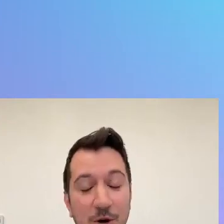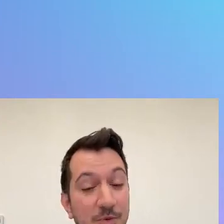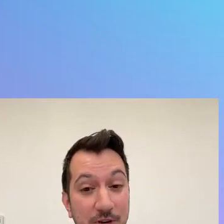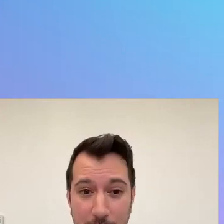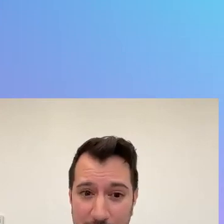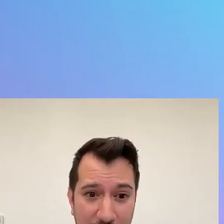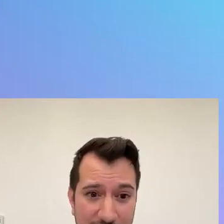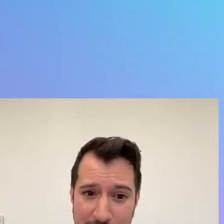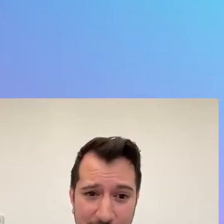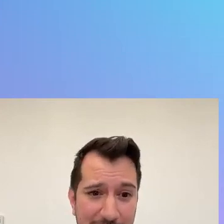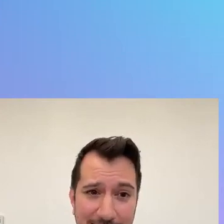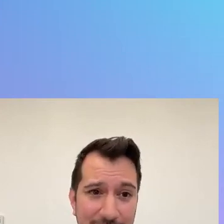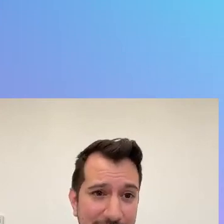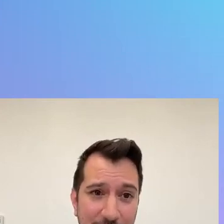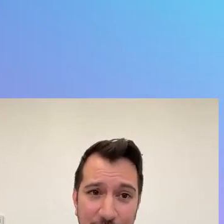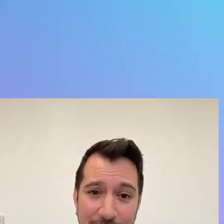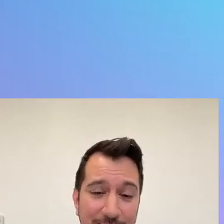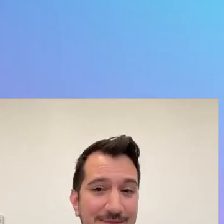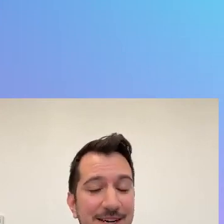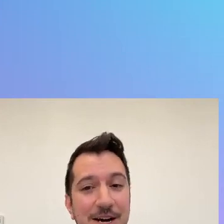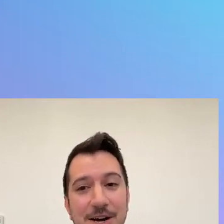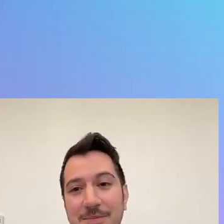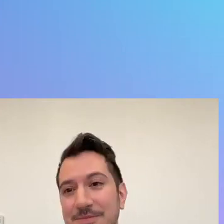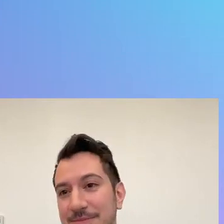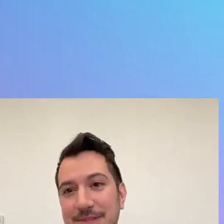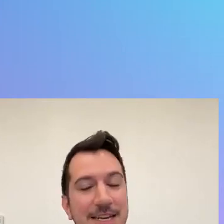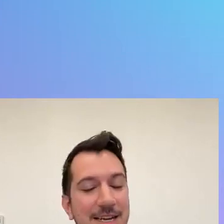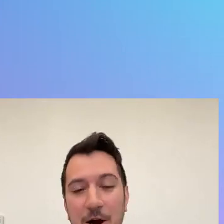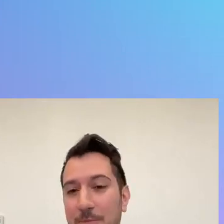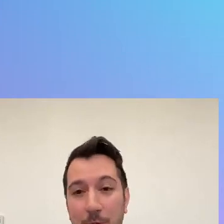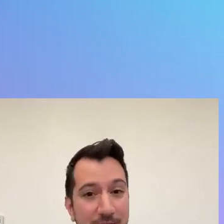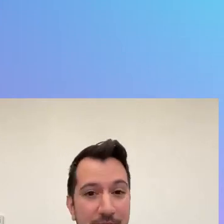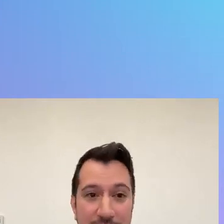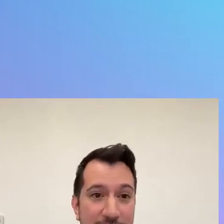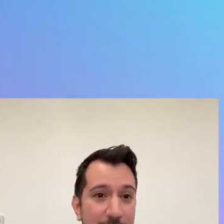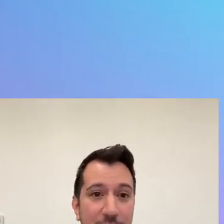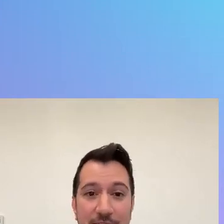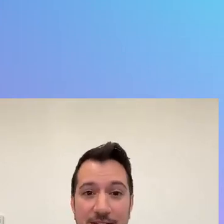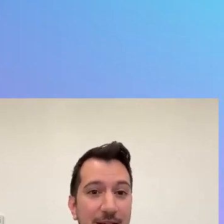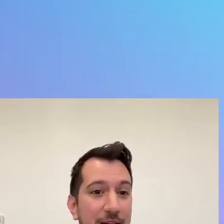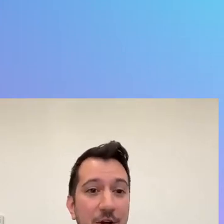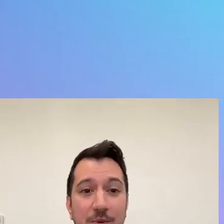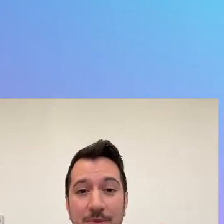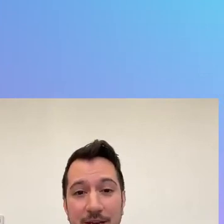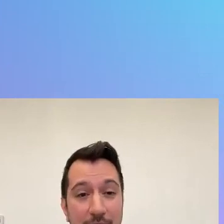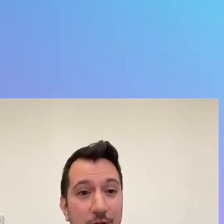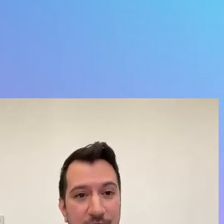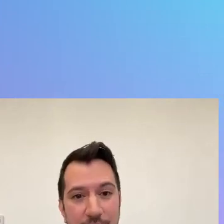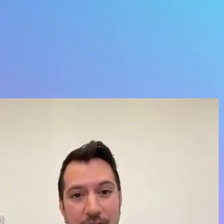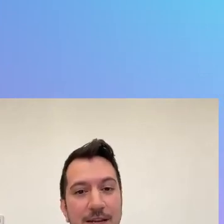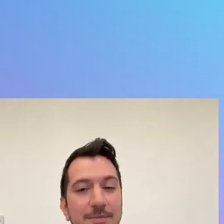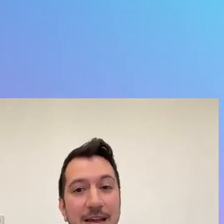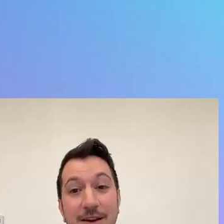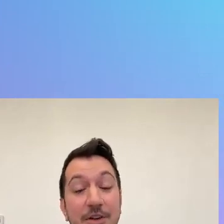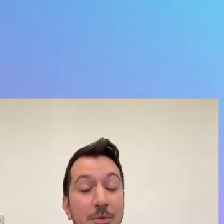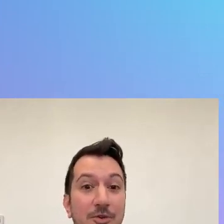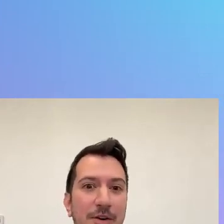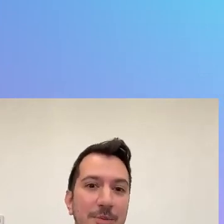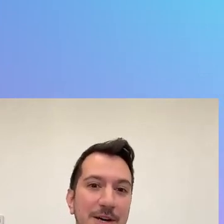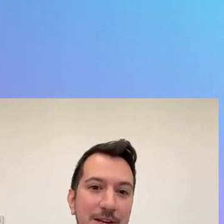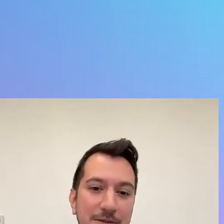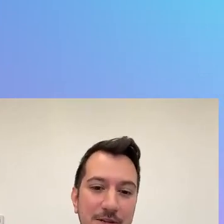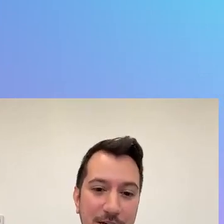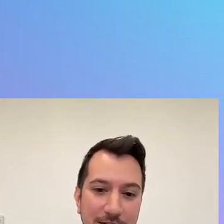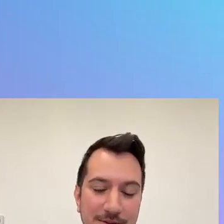patent. Hopefully nobody tries to put a patent on this algorithm. The entire purpose of accessibility is like, inclusivity, make it available